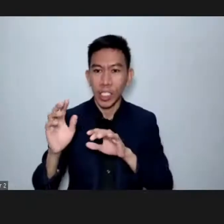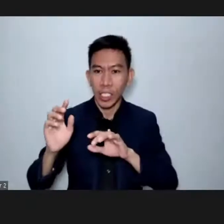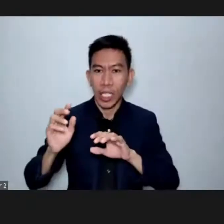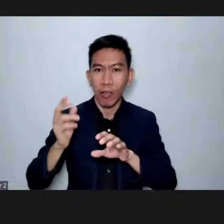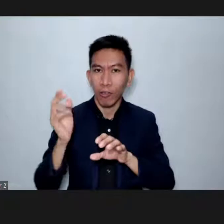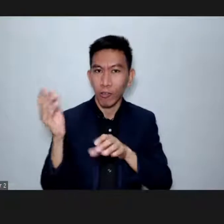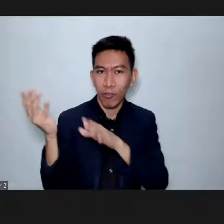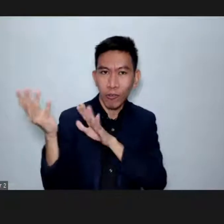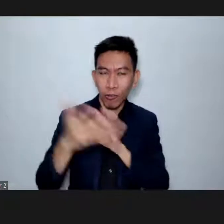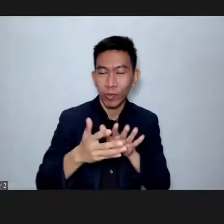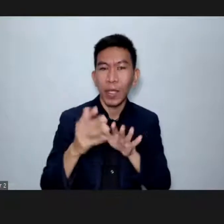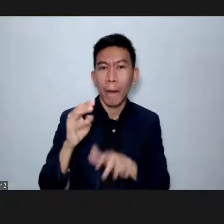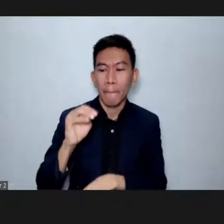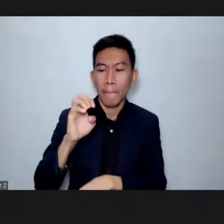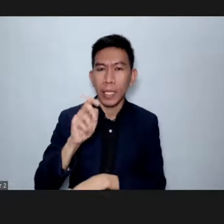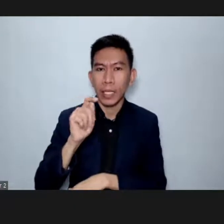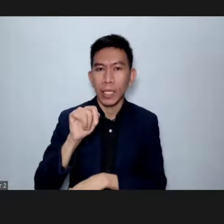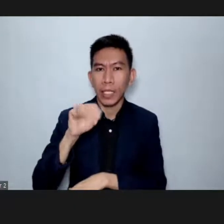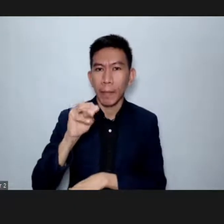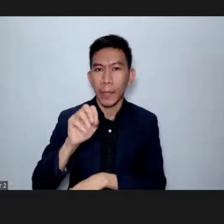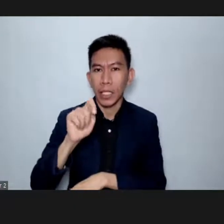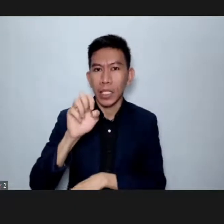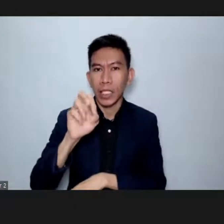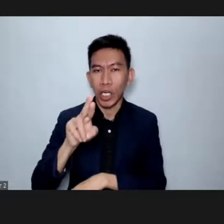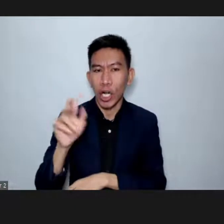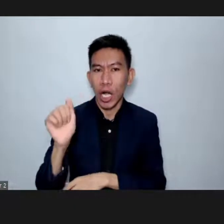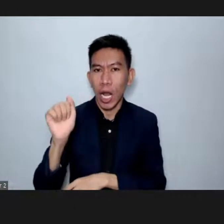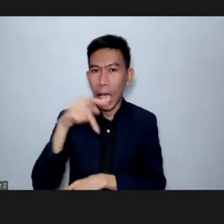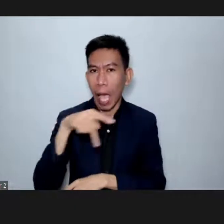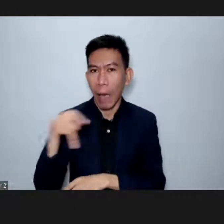another question? Or I think that's it.